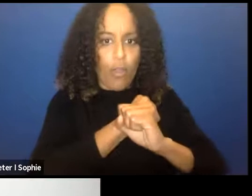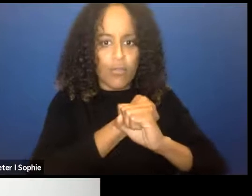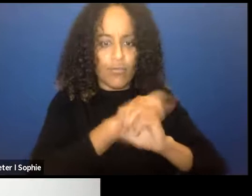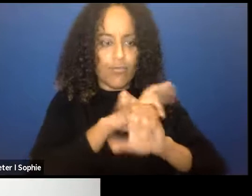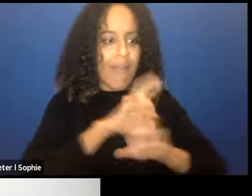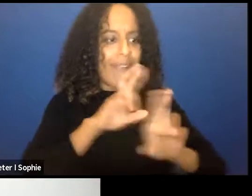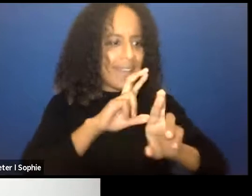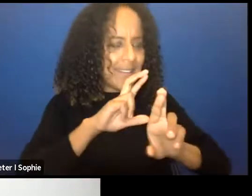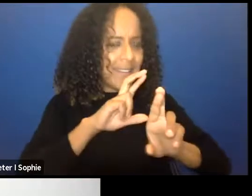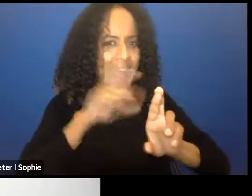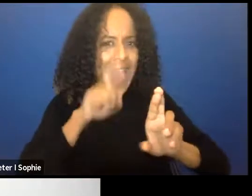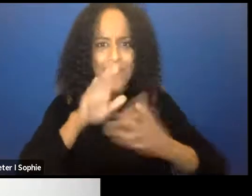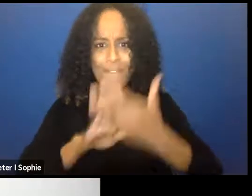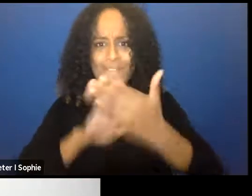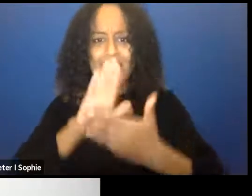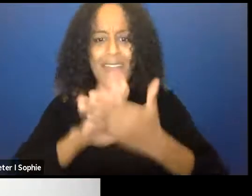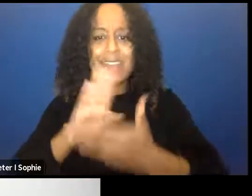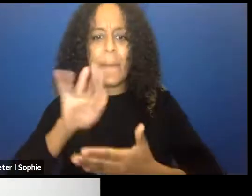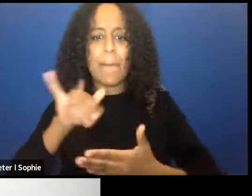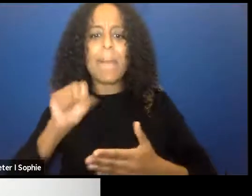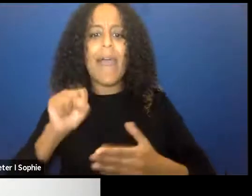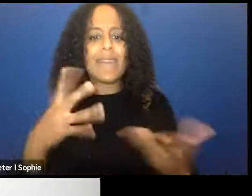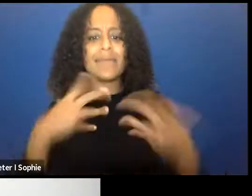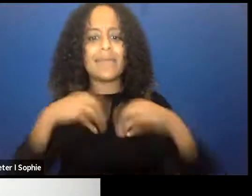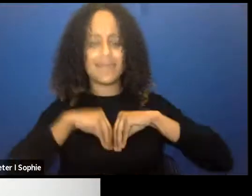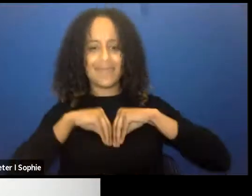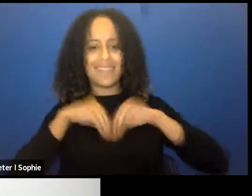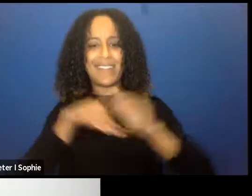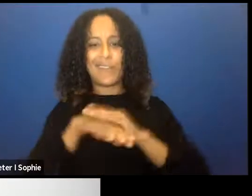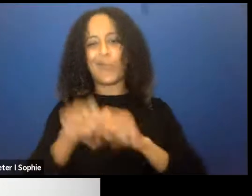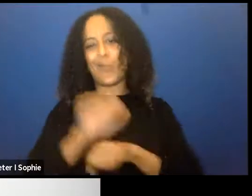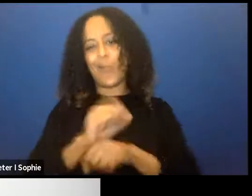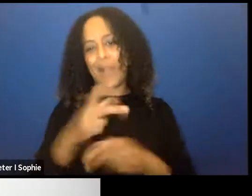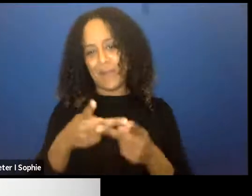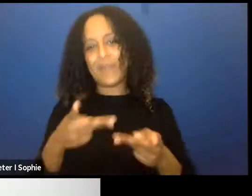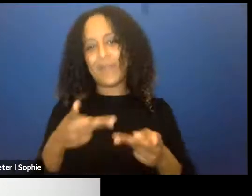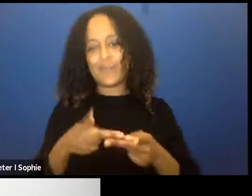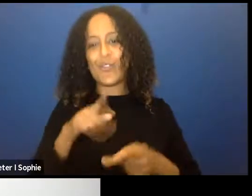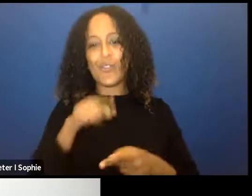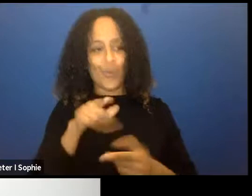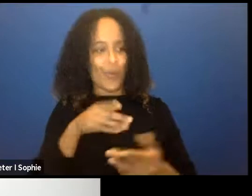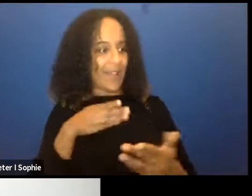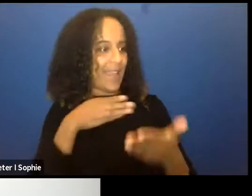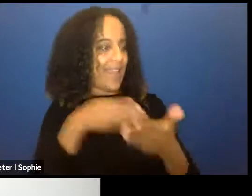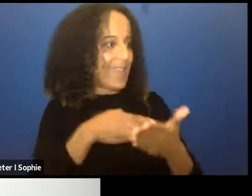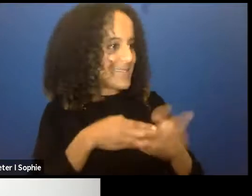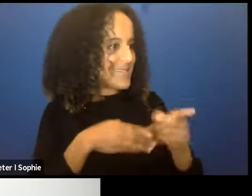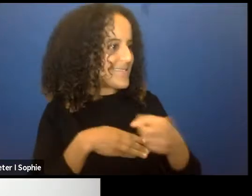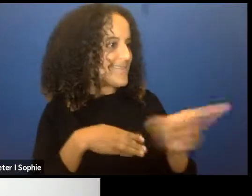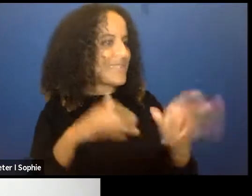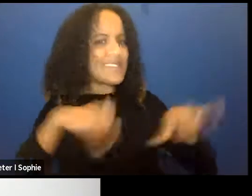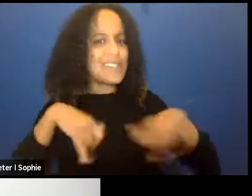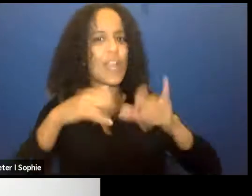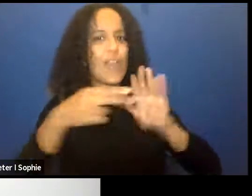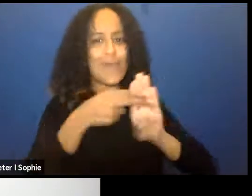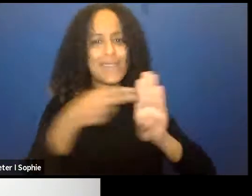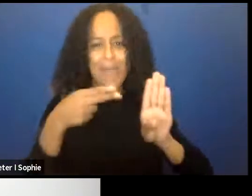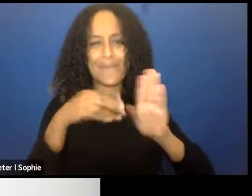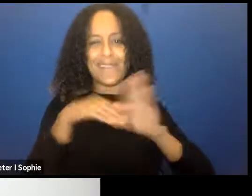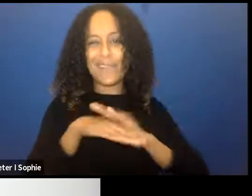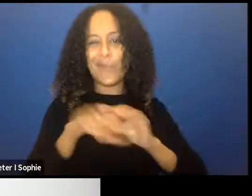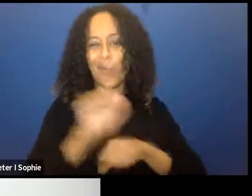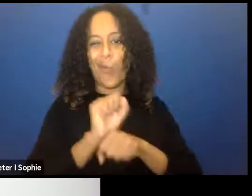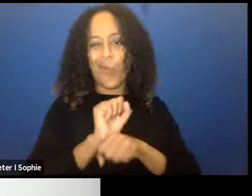you're going to face bias in the workplace, the experience that you're up against stereotypes in the workplace. But